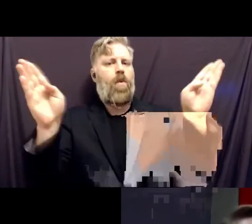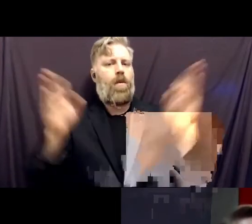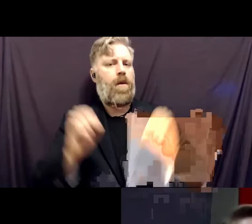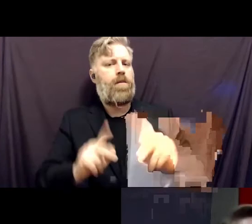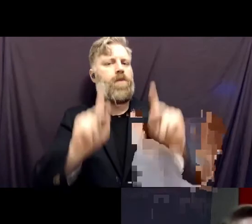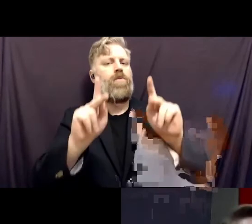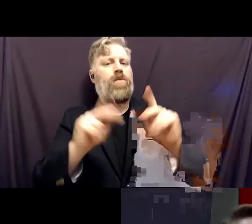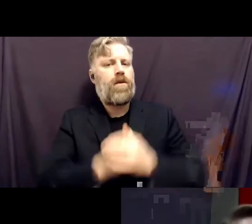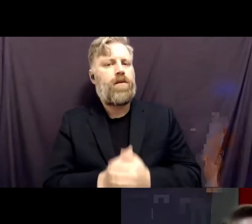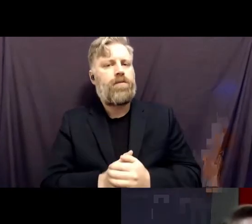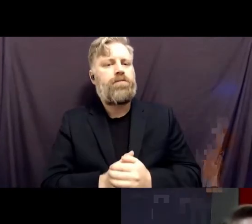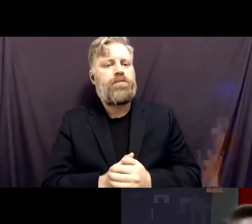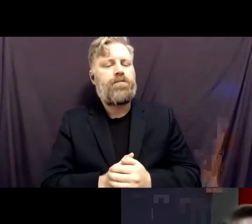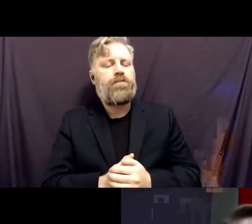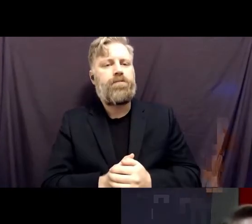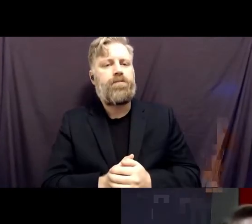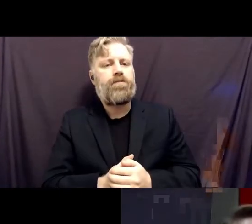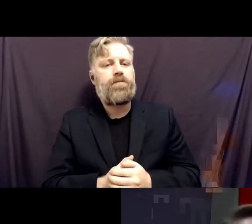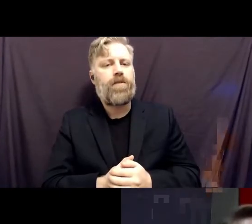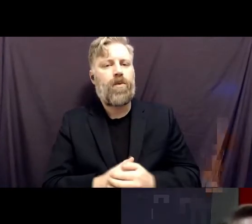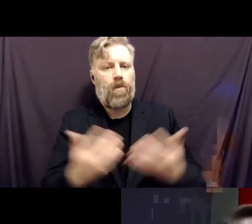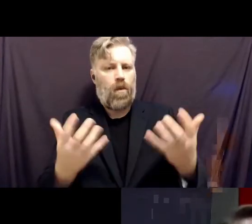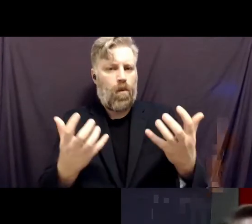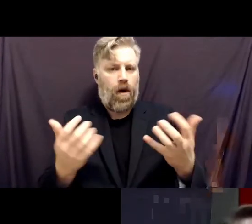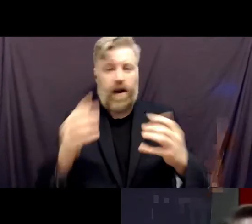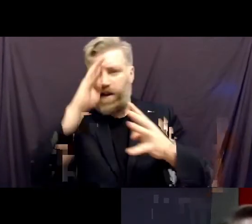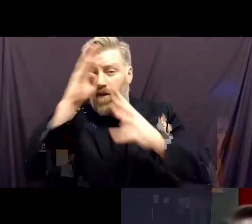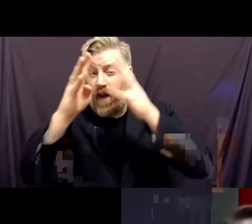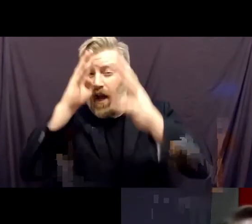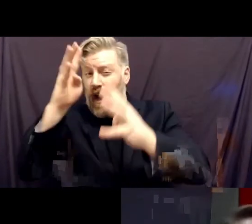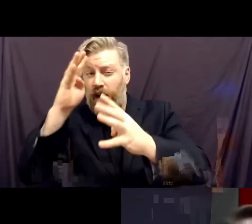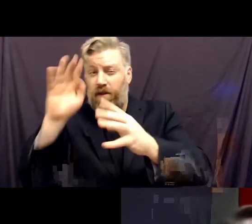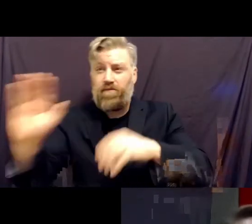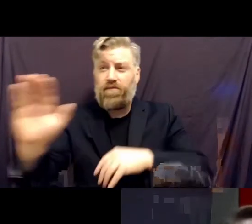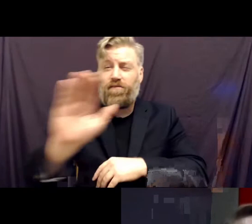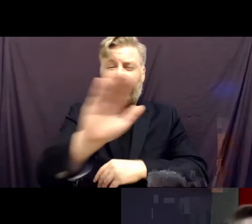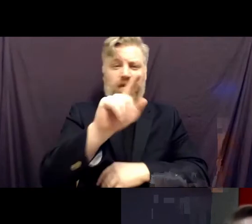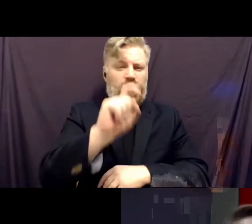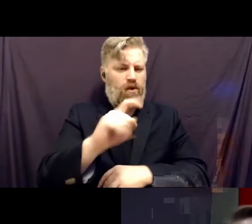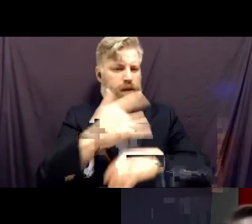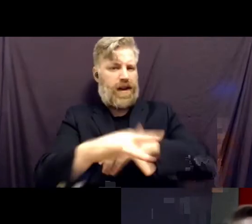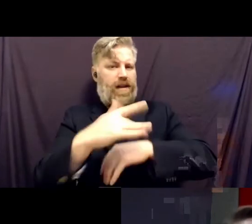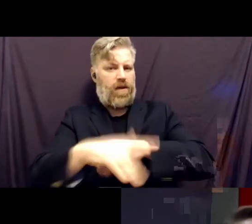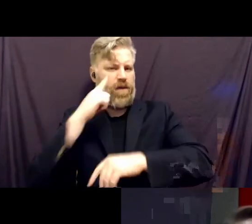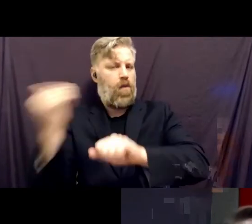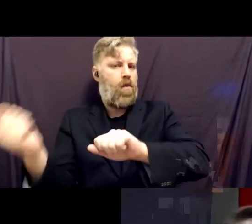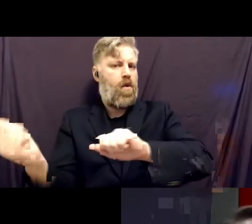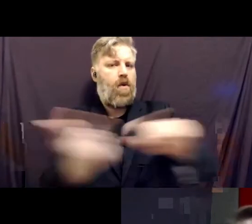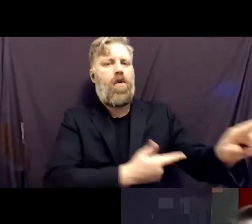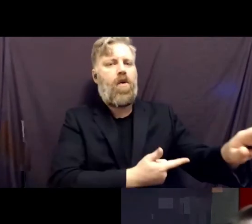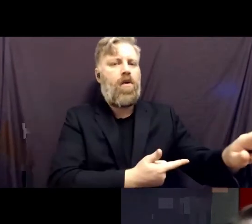that all the innovations should be open to everybody, so